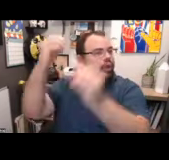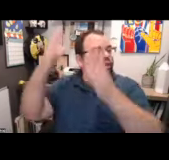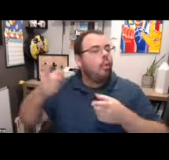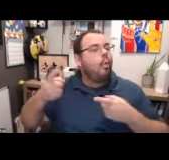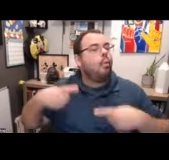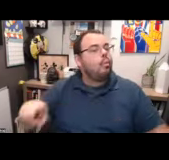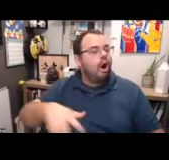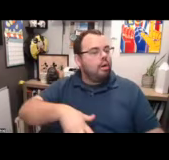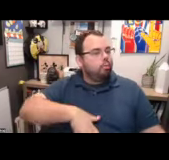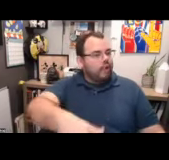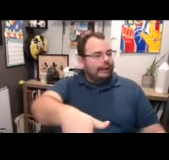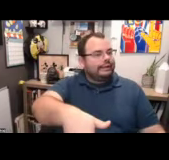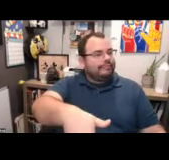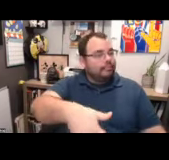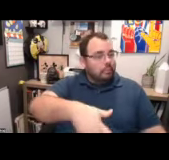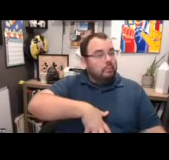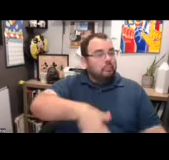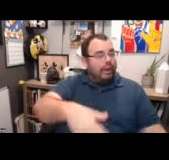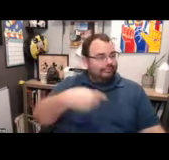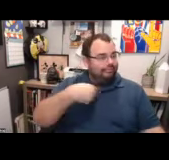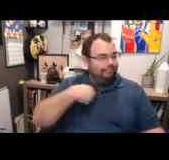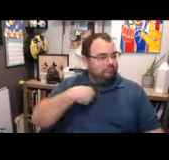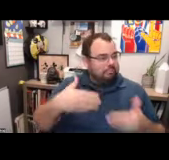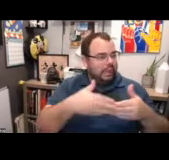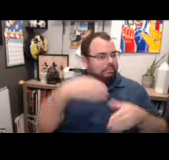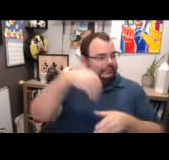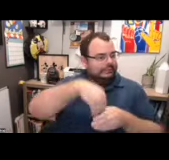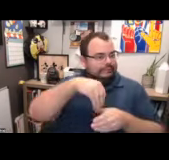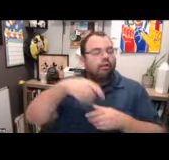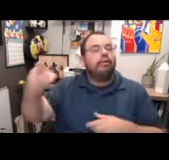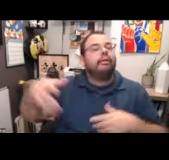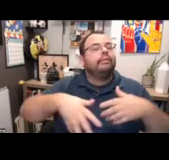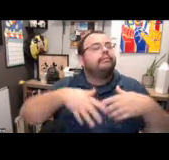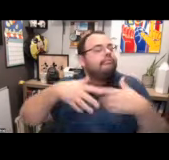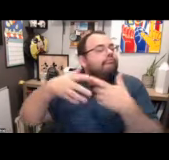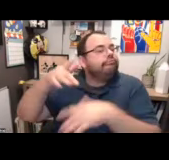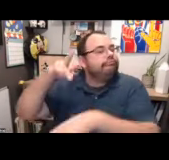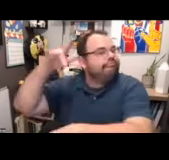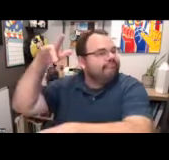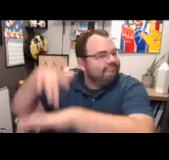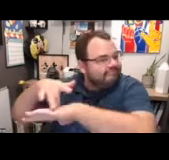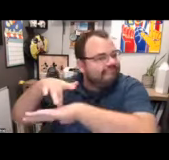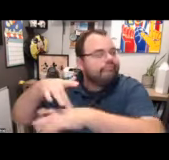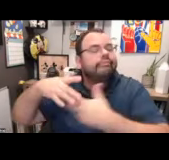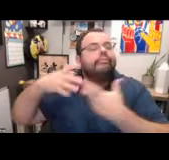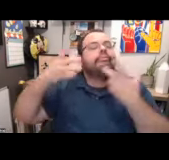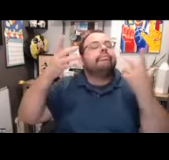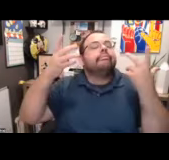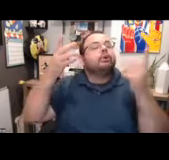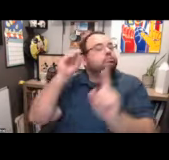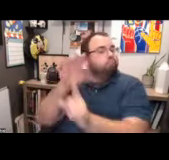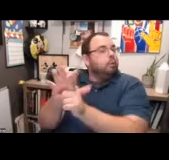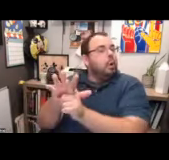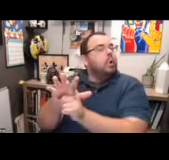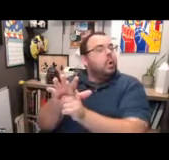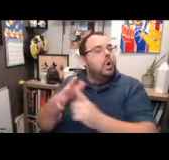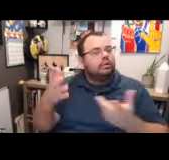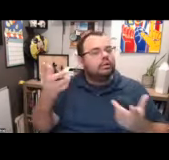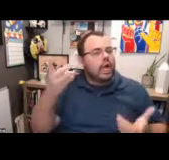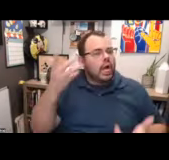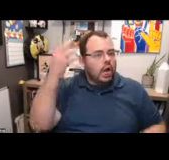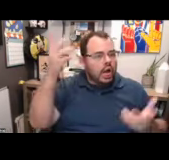So my mom touched that teacher while she was pregnant with me. She was in contact with her, with that other